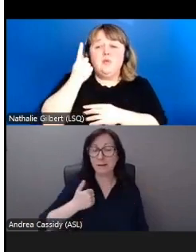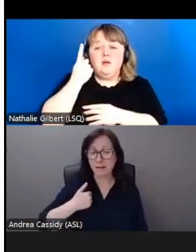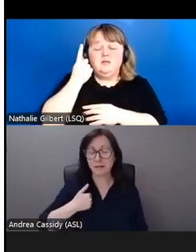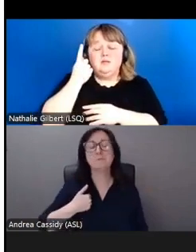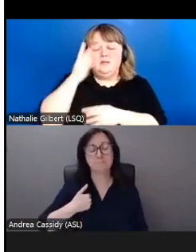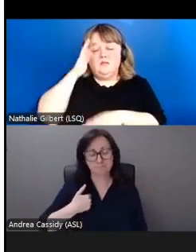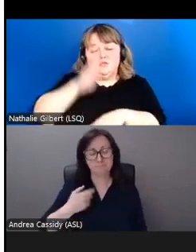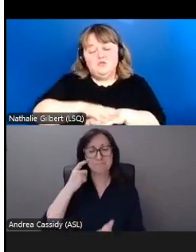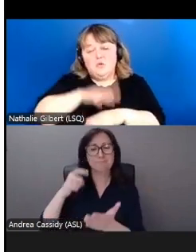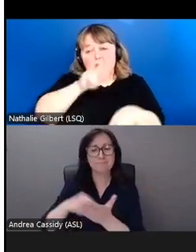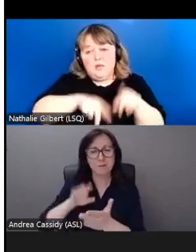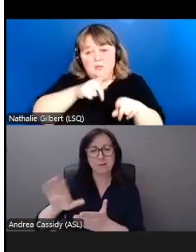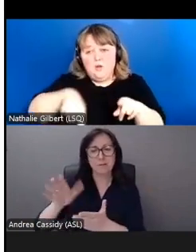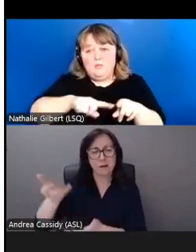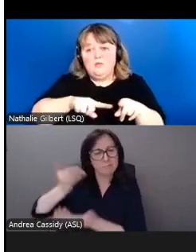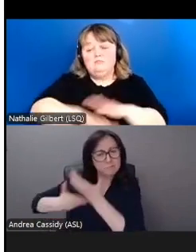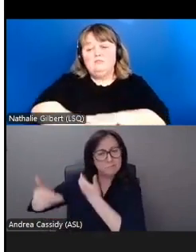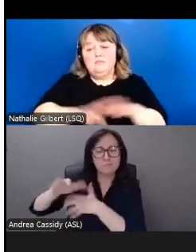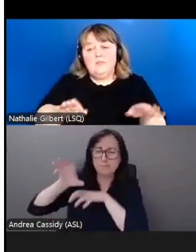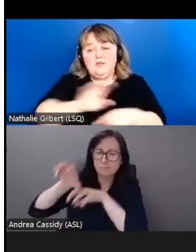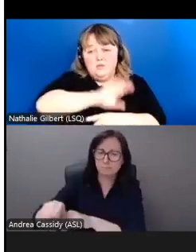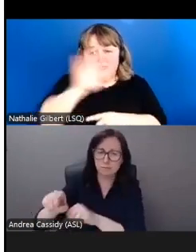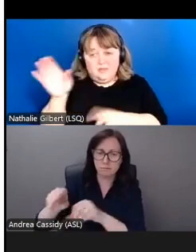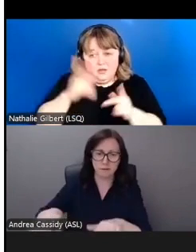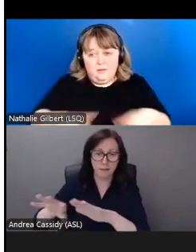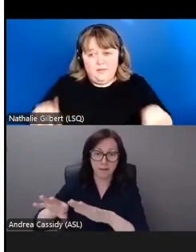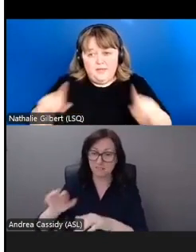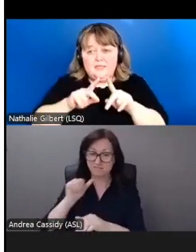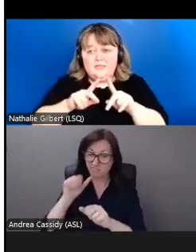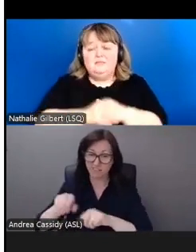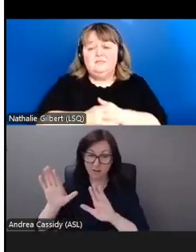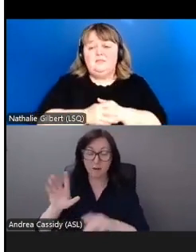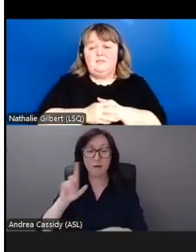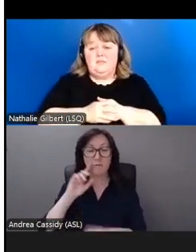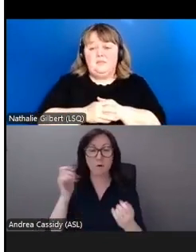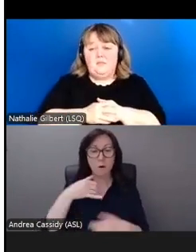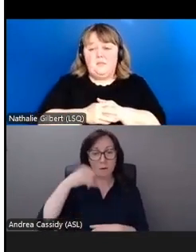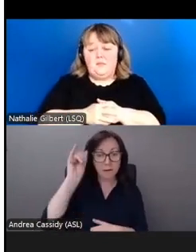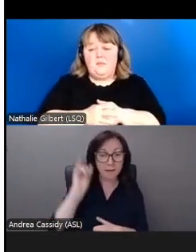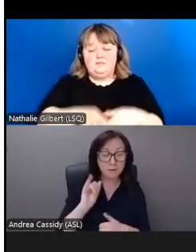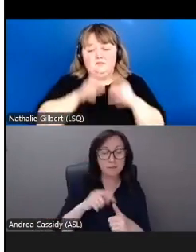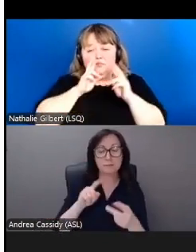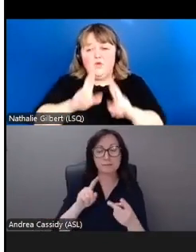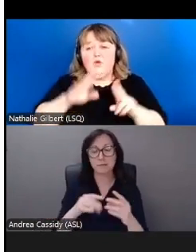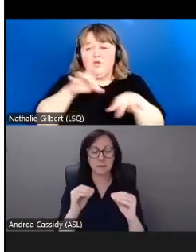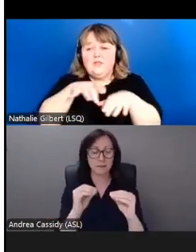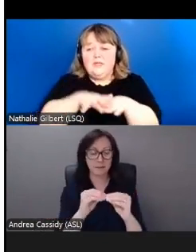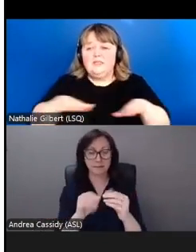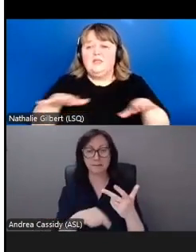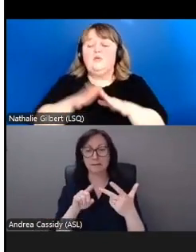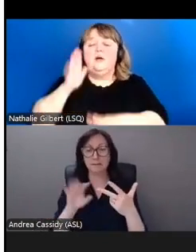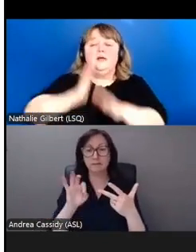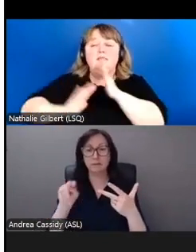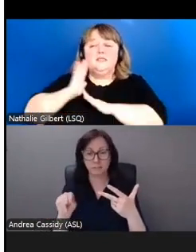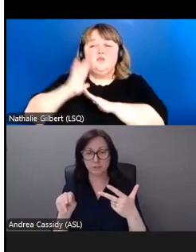acknowledge the ancestral and unceded territory of all the Inuit, Métis, and First Nations